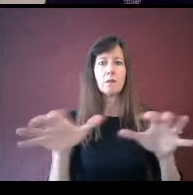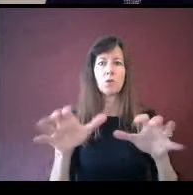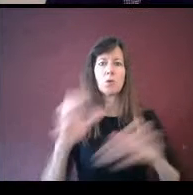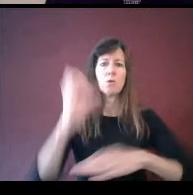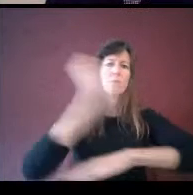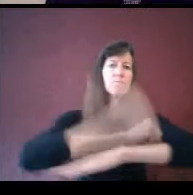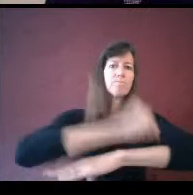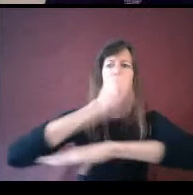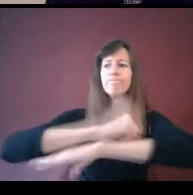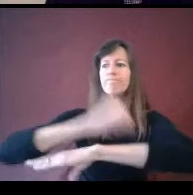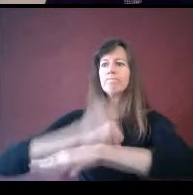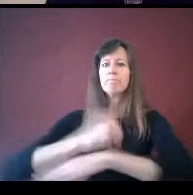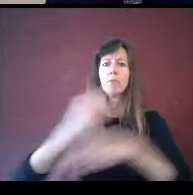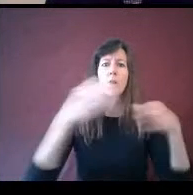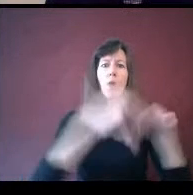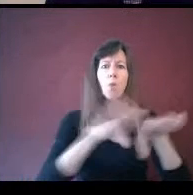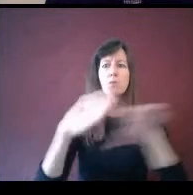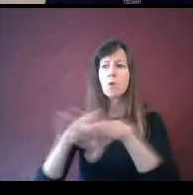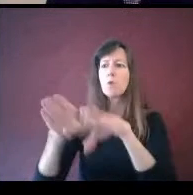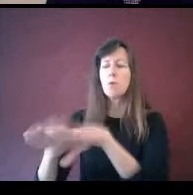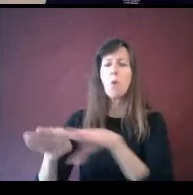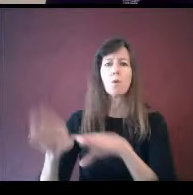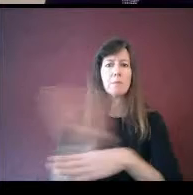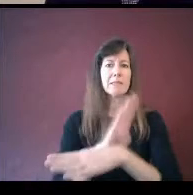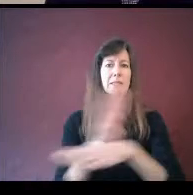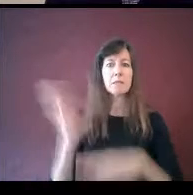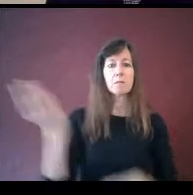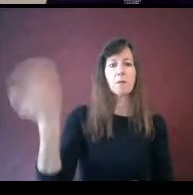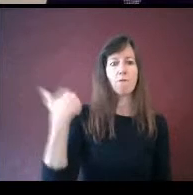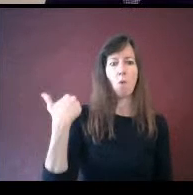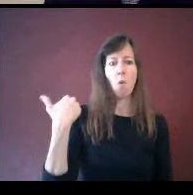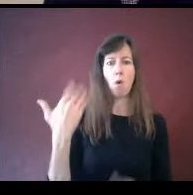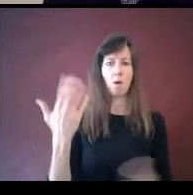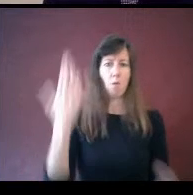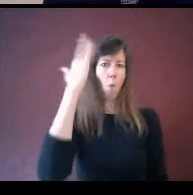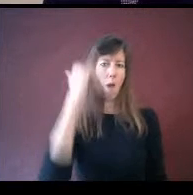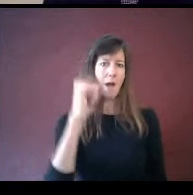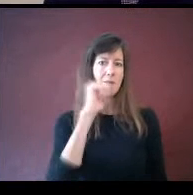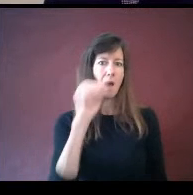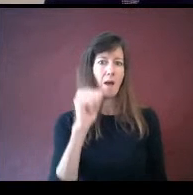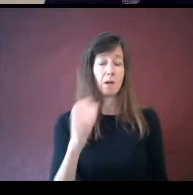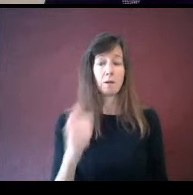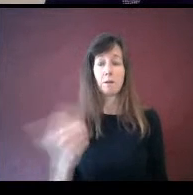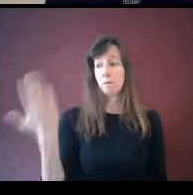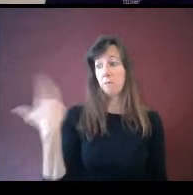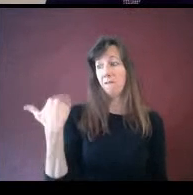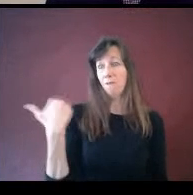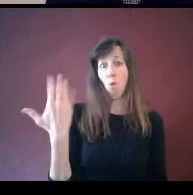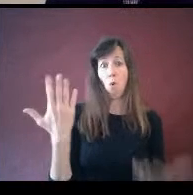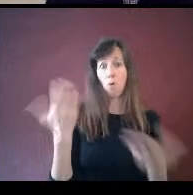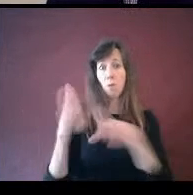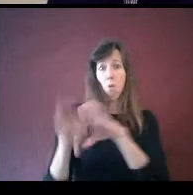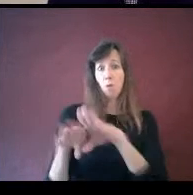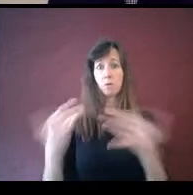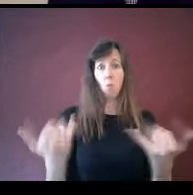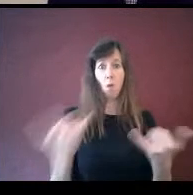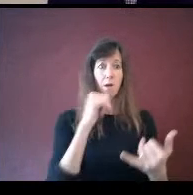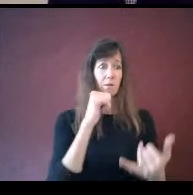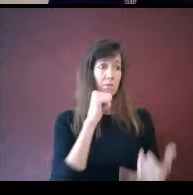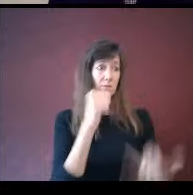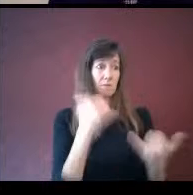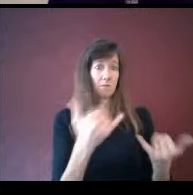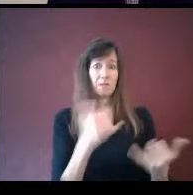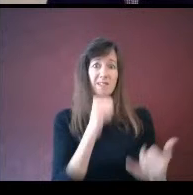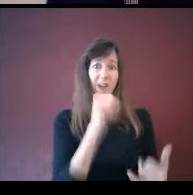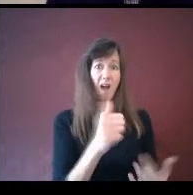before? Why aren't we closing certain things? And the reality of it is that we saw